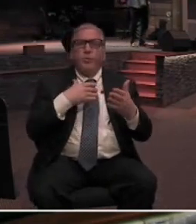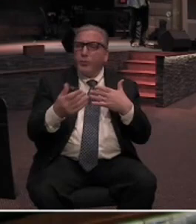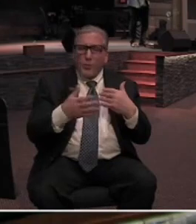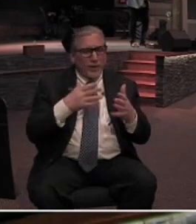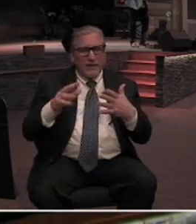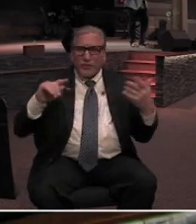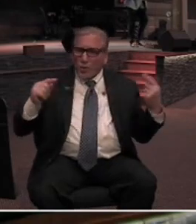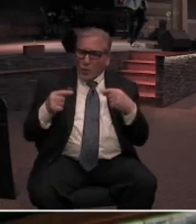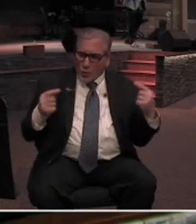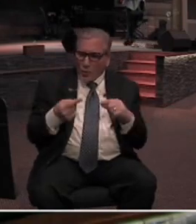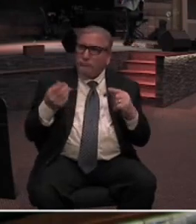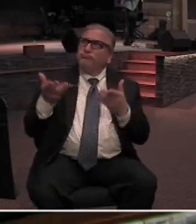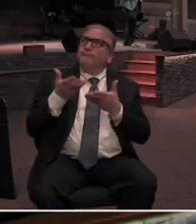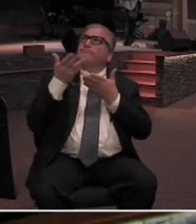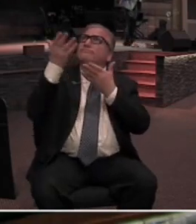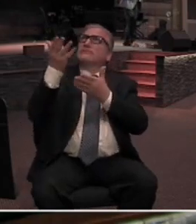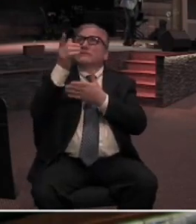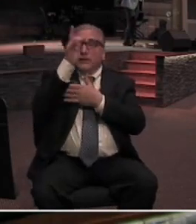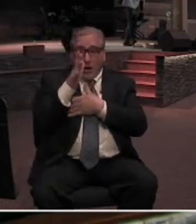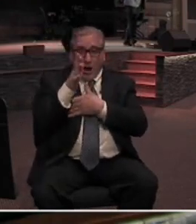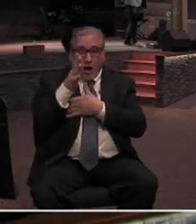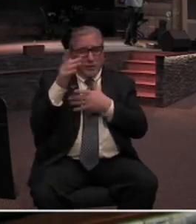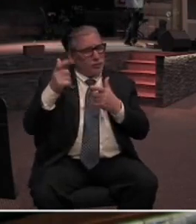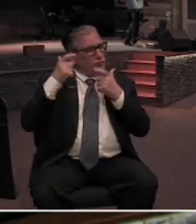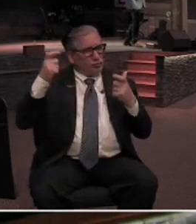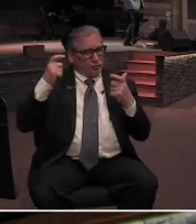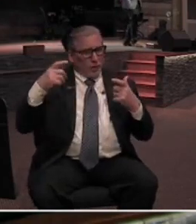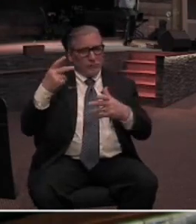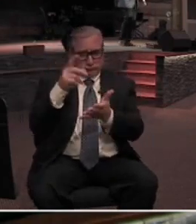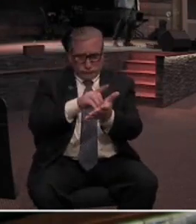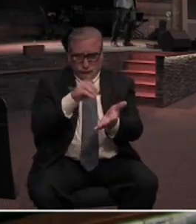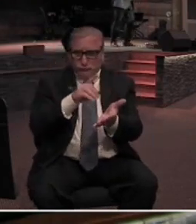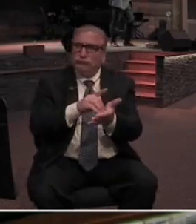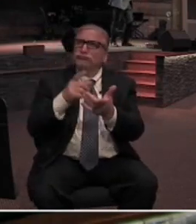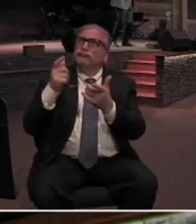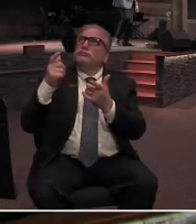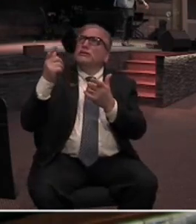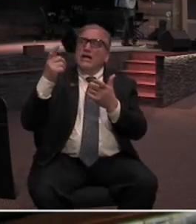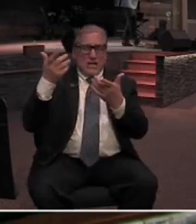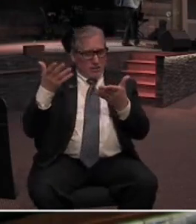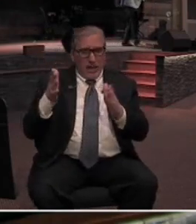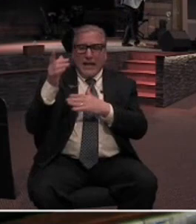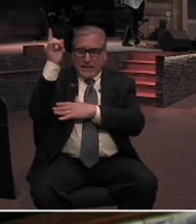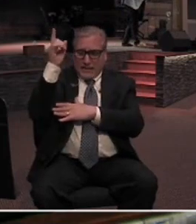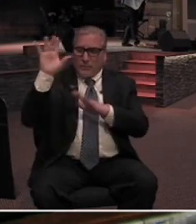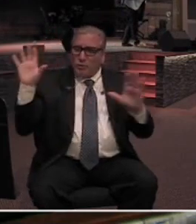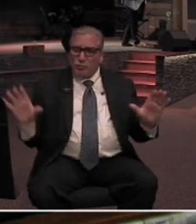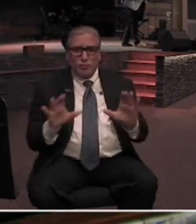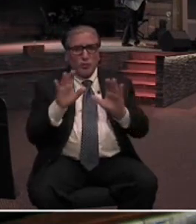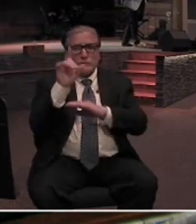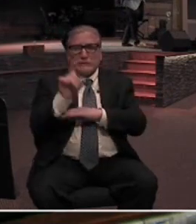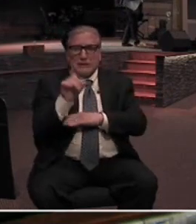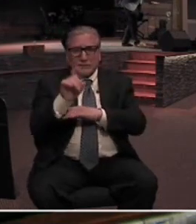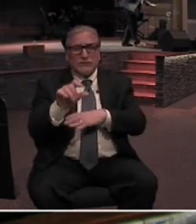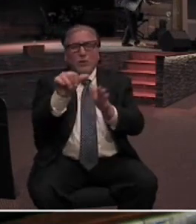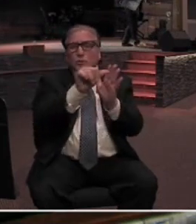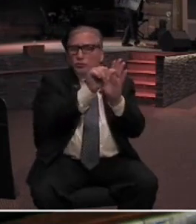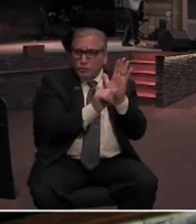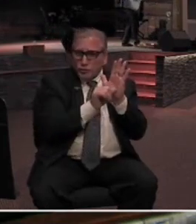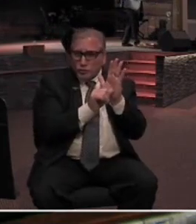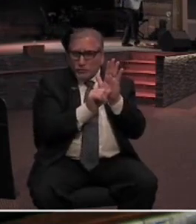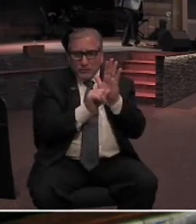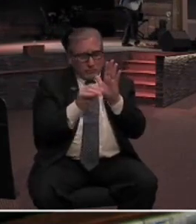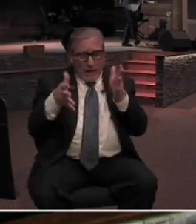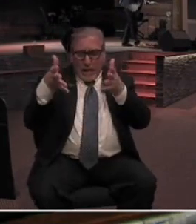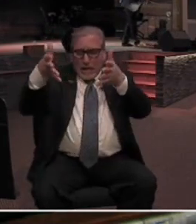that's right. Take it to the great physician. Let him do the necessary surgery, the necessary work on you. Lay it at